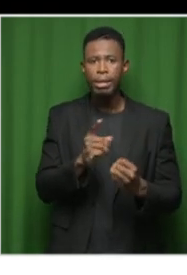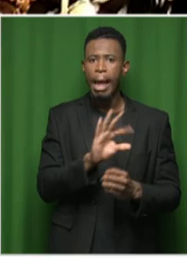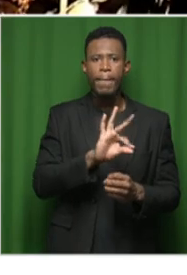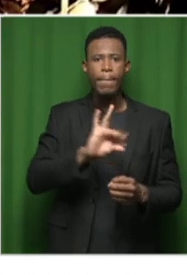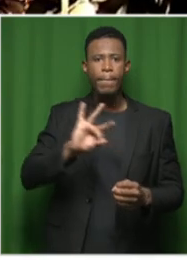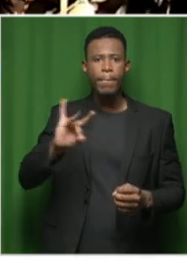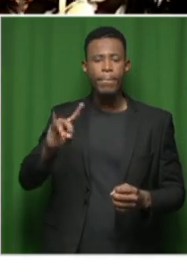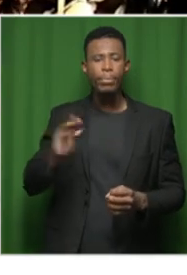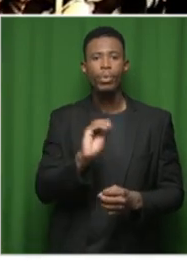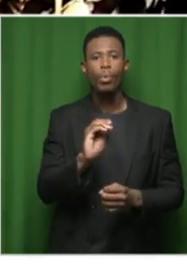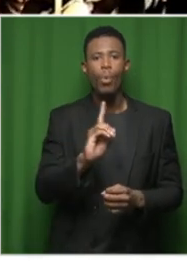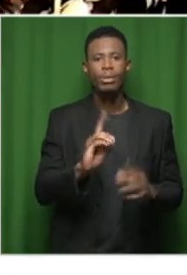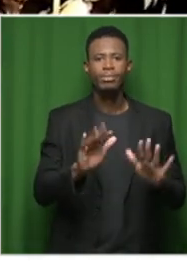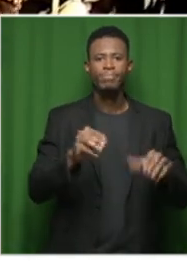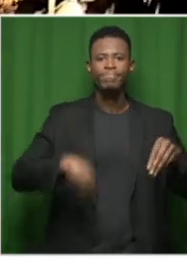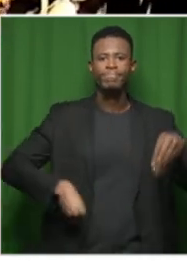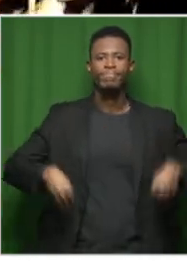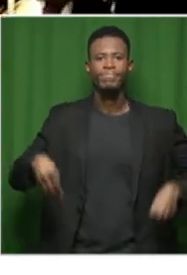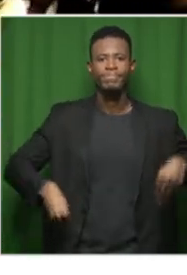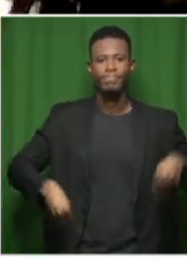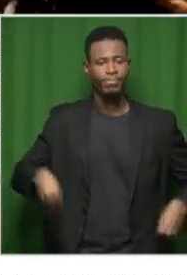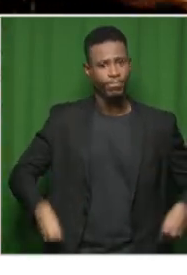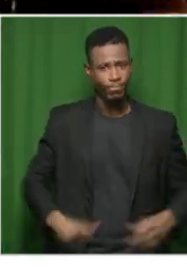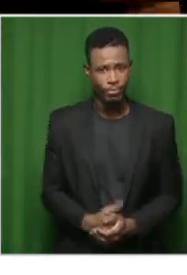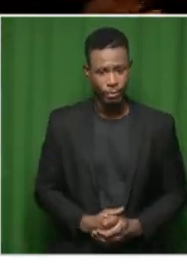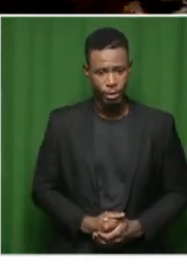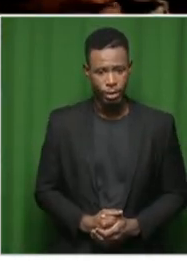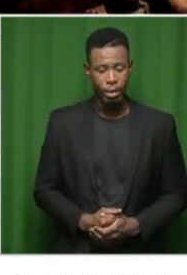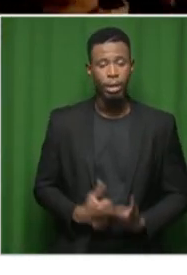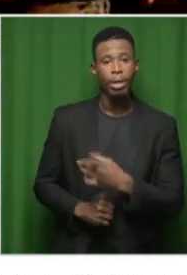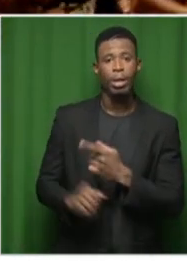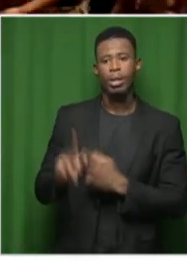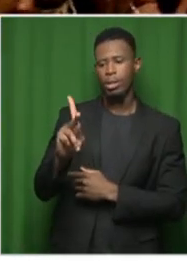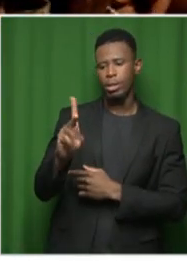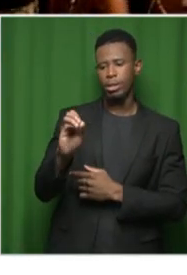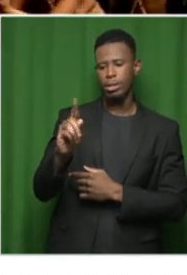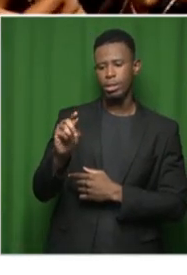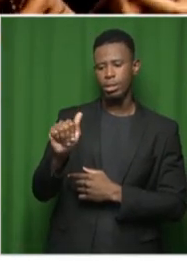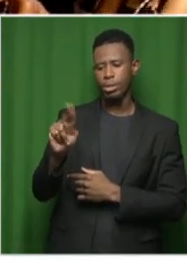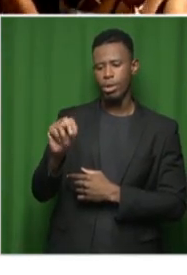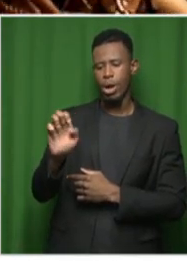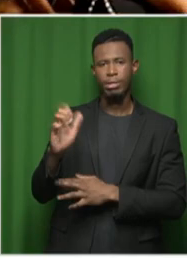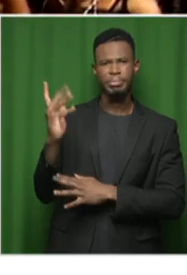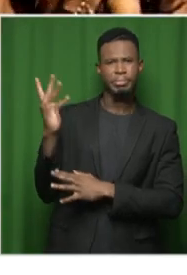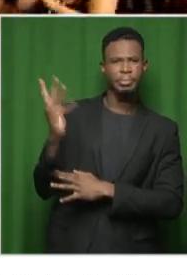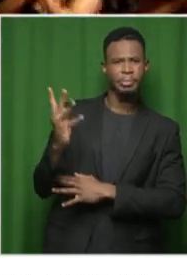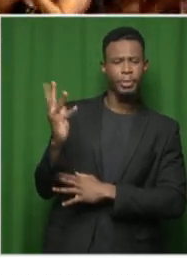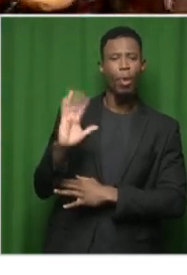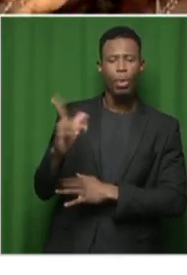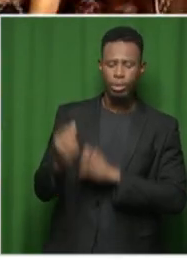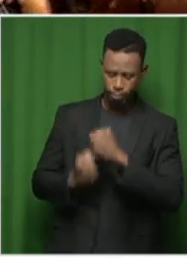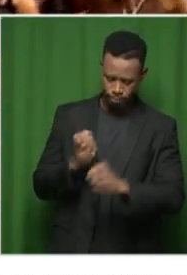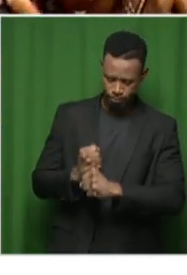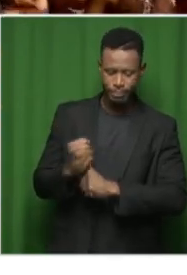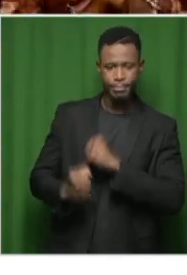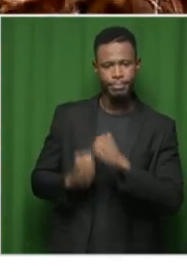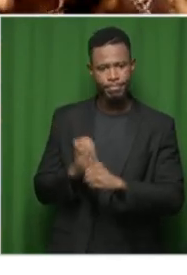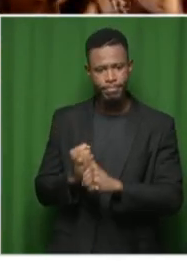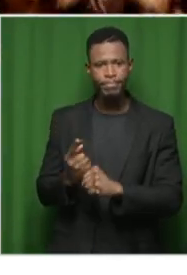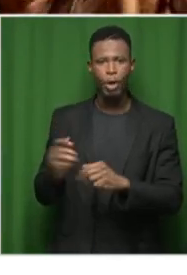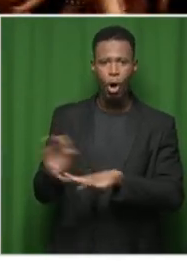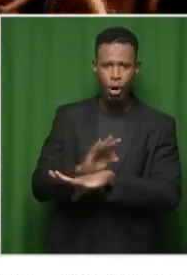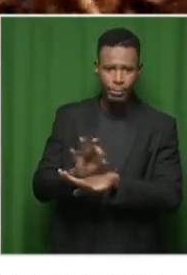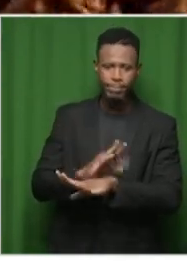daily. Kotane's lecture will be held annually in memory of his contribution to the liberation